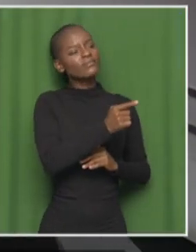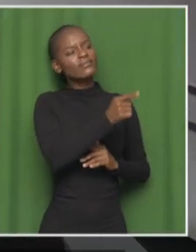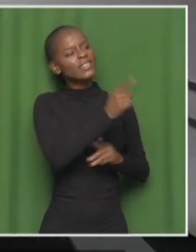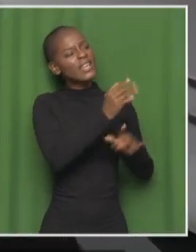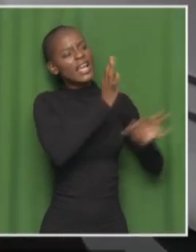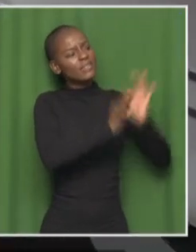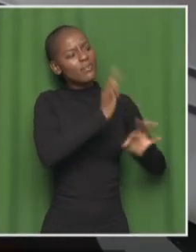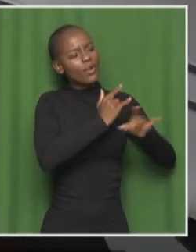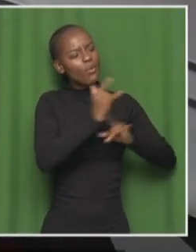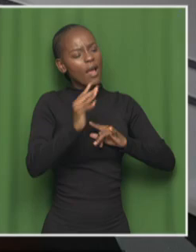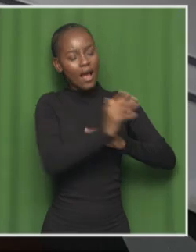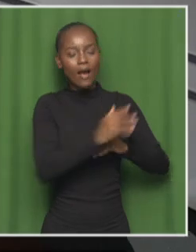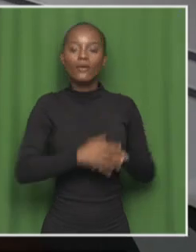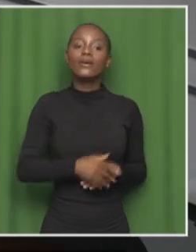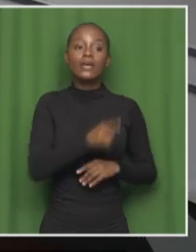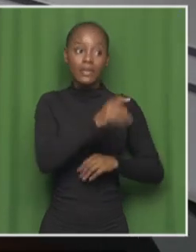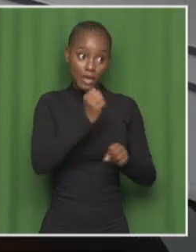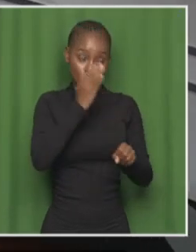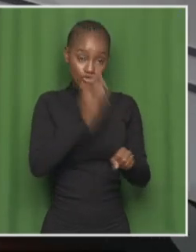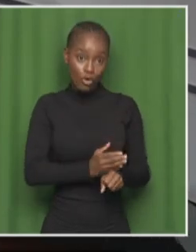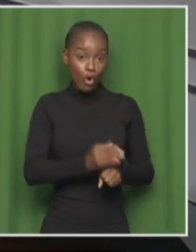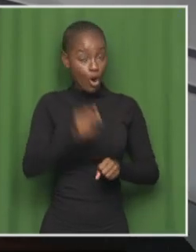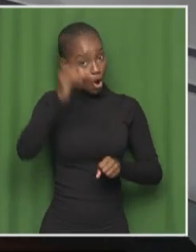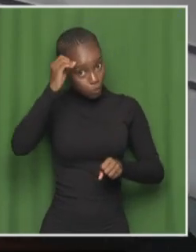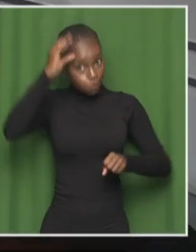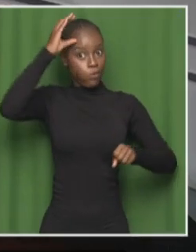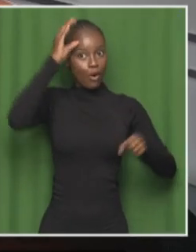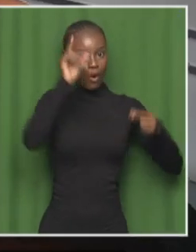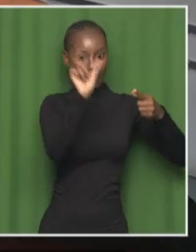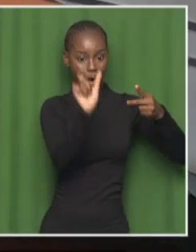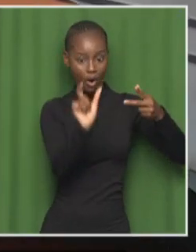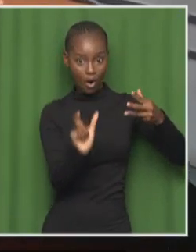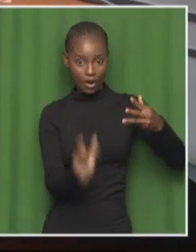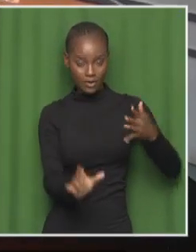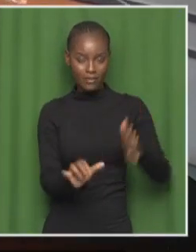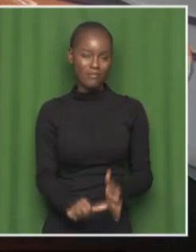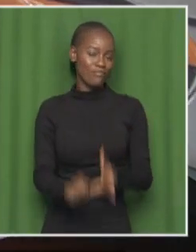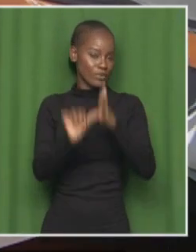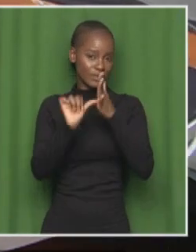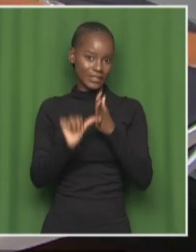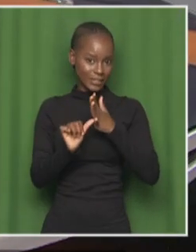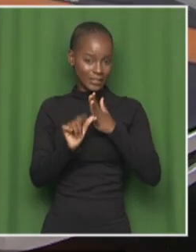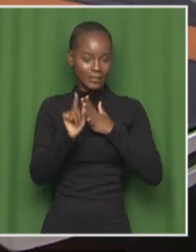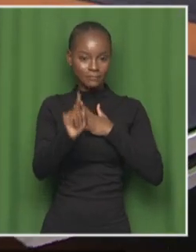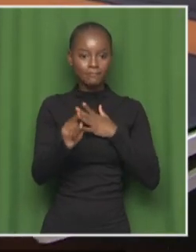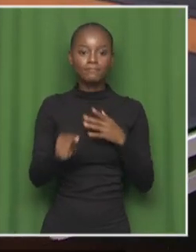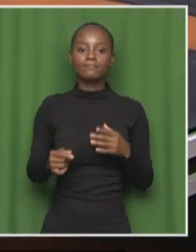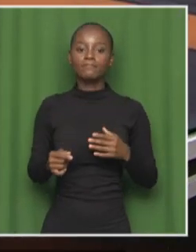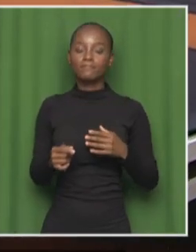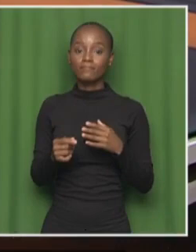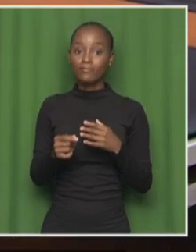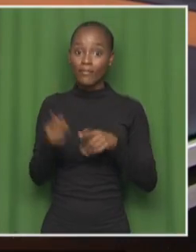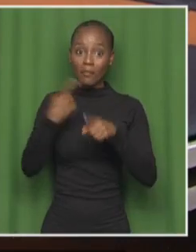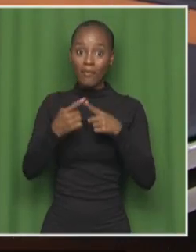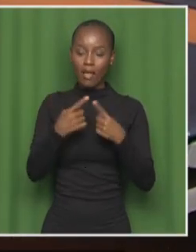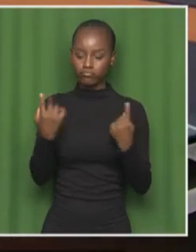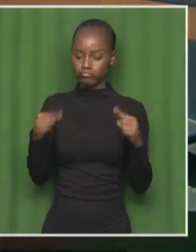your 2-letter words, your 3-letter words, common 7-letter words. Playing parallel is one of the things